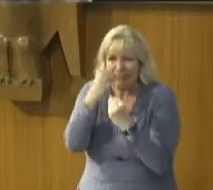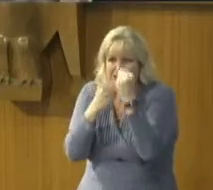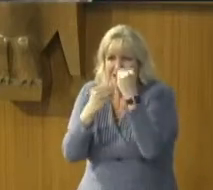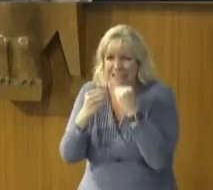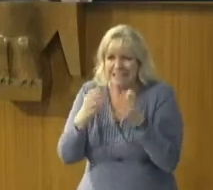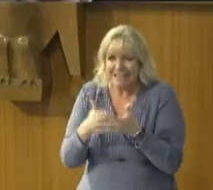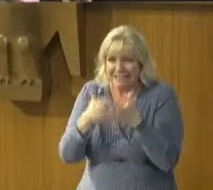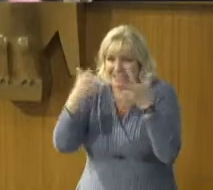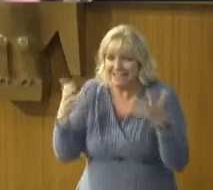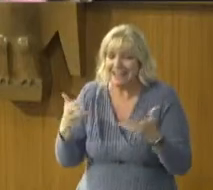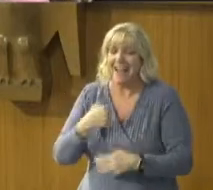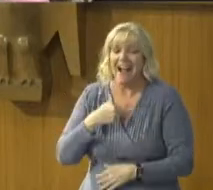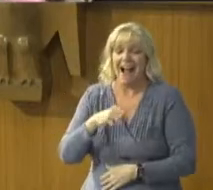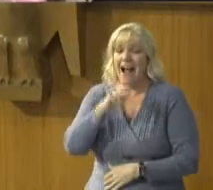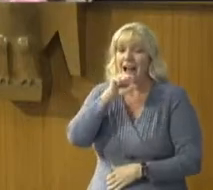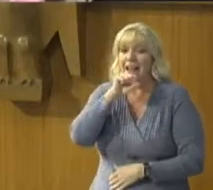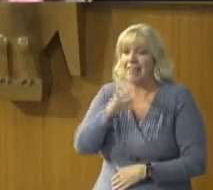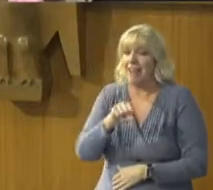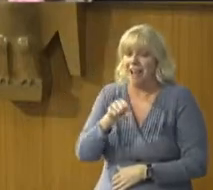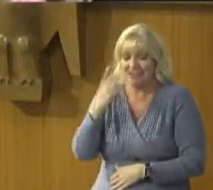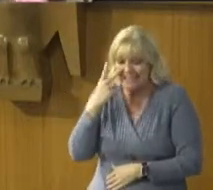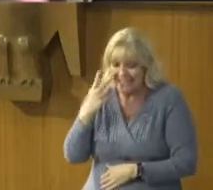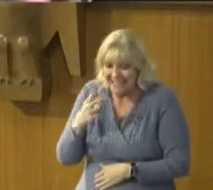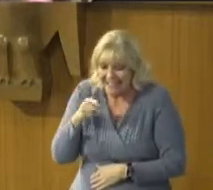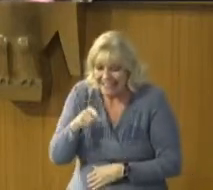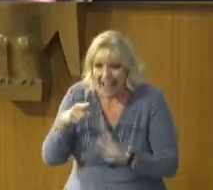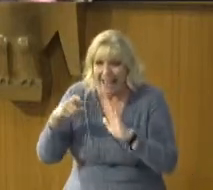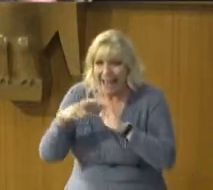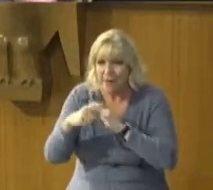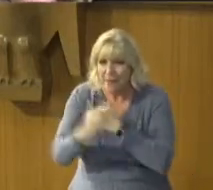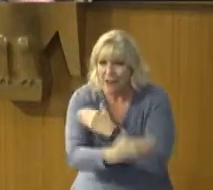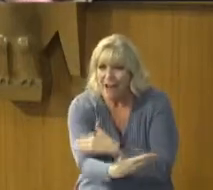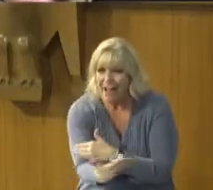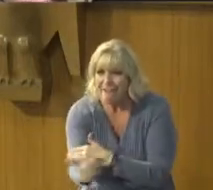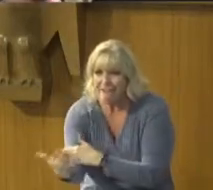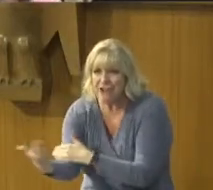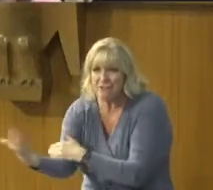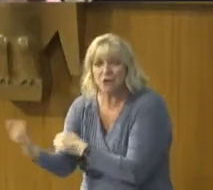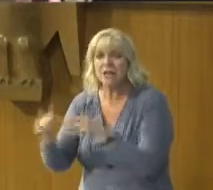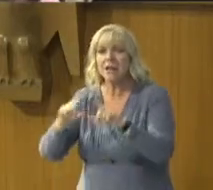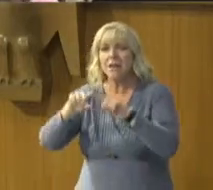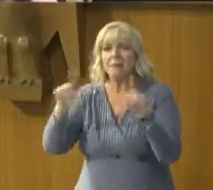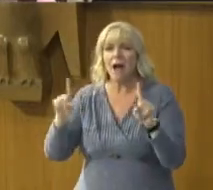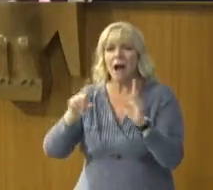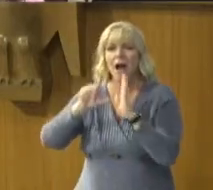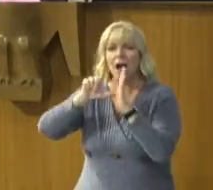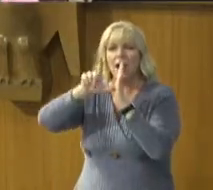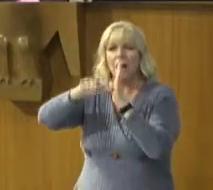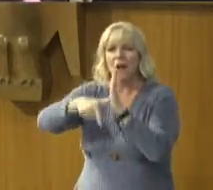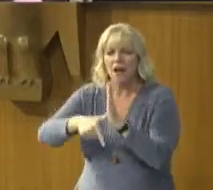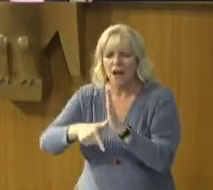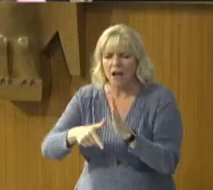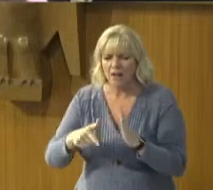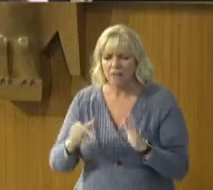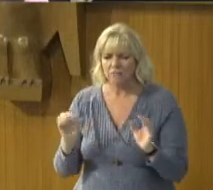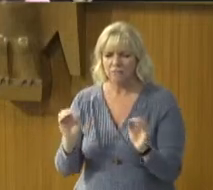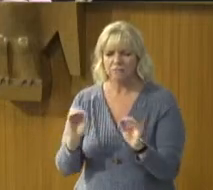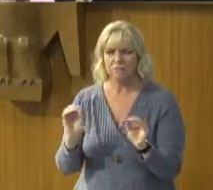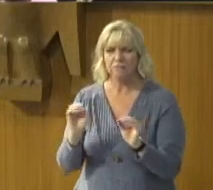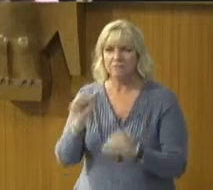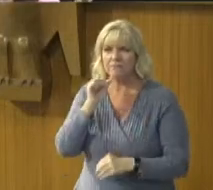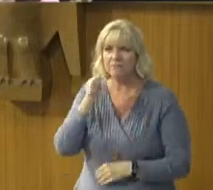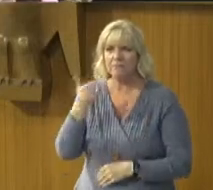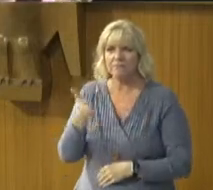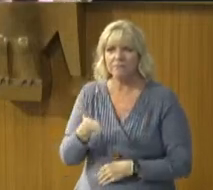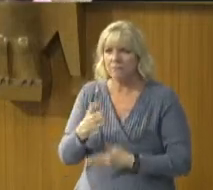I love seeing Hubert every single morning. But you know what, after a while, I stopped seeing Hubert. What do you